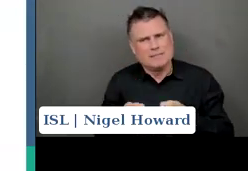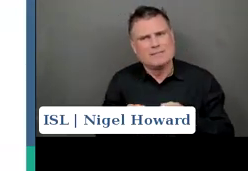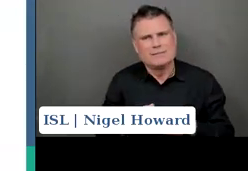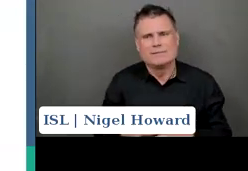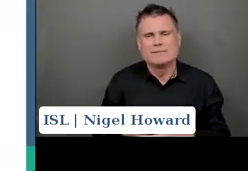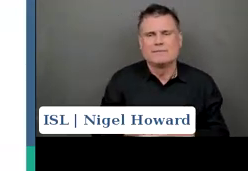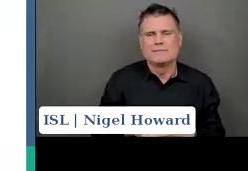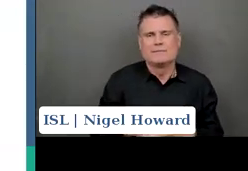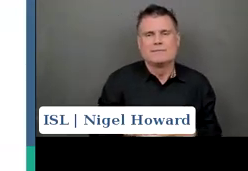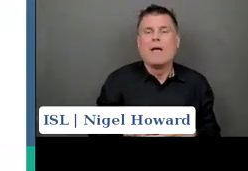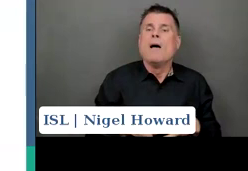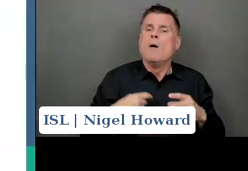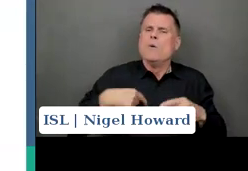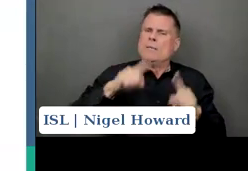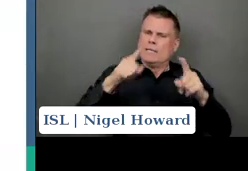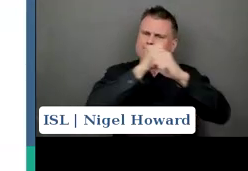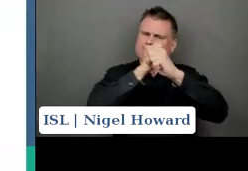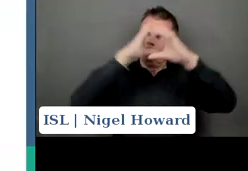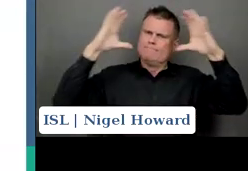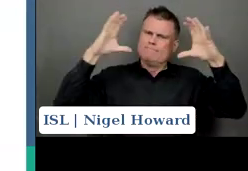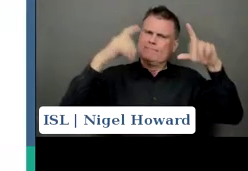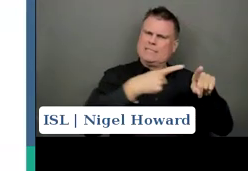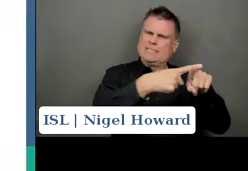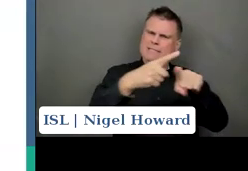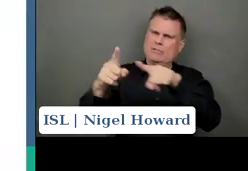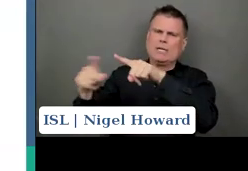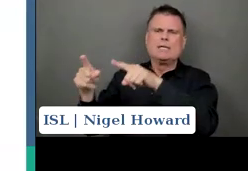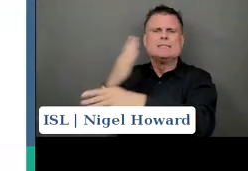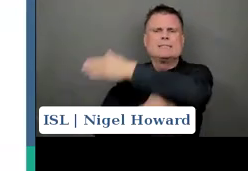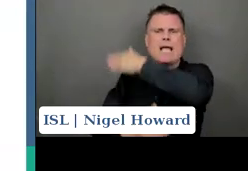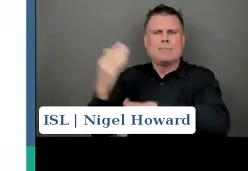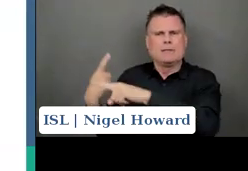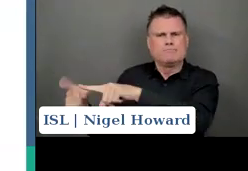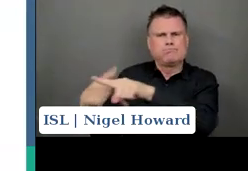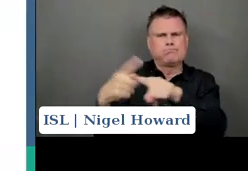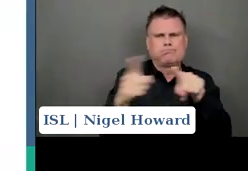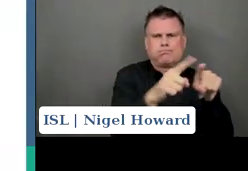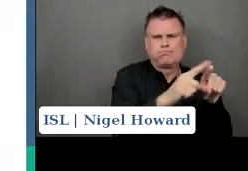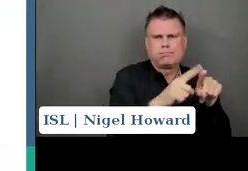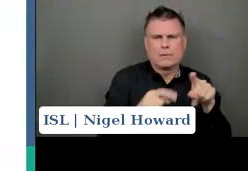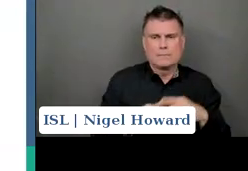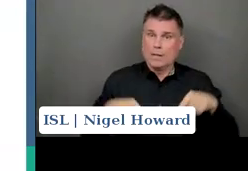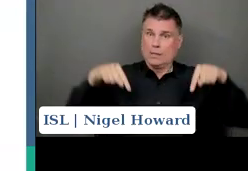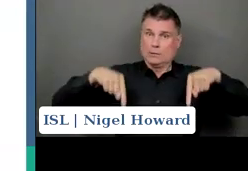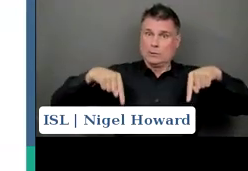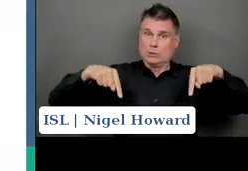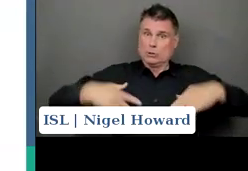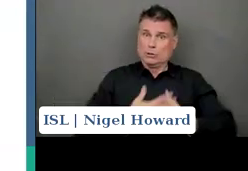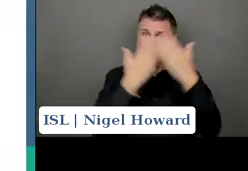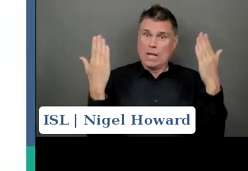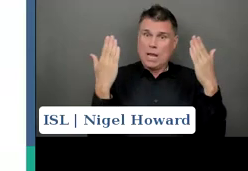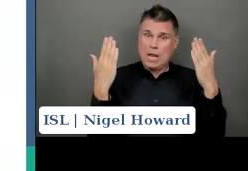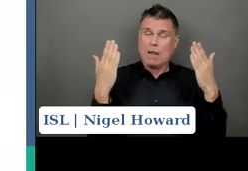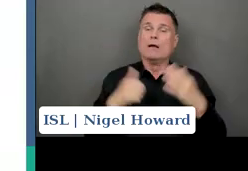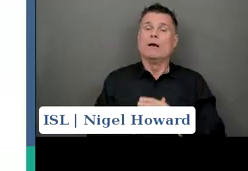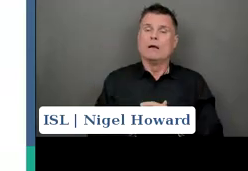questions. Today, specifically, we'll be talking about disability inclusive, gender